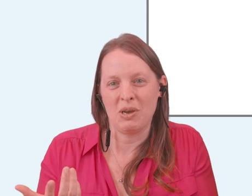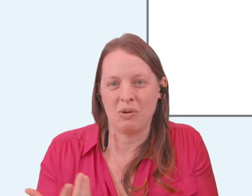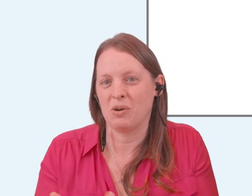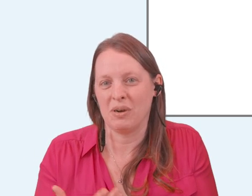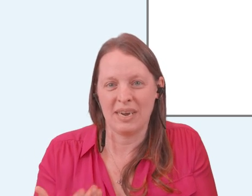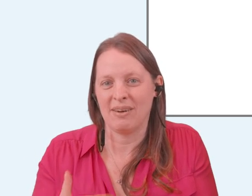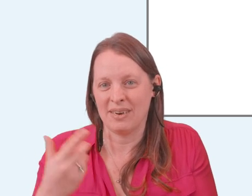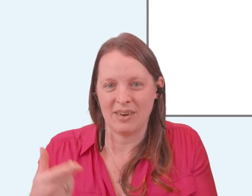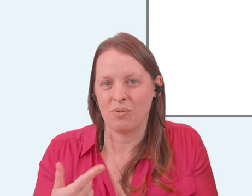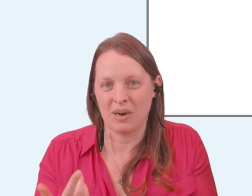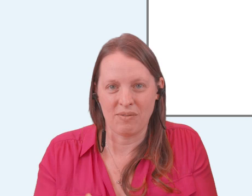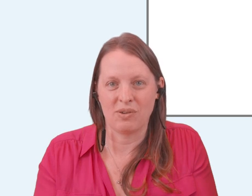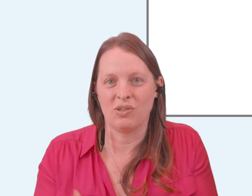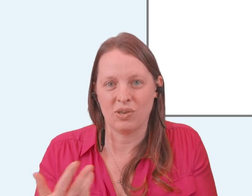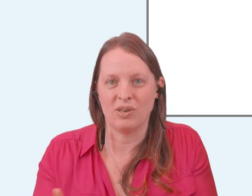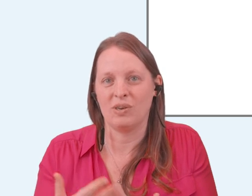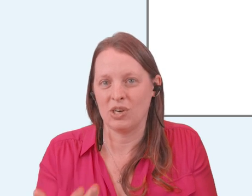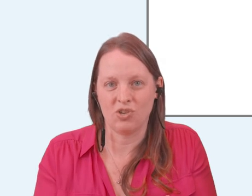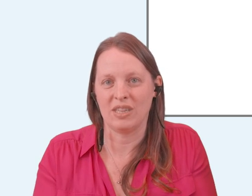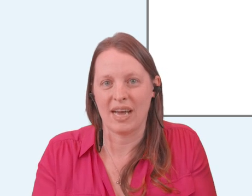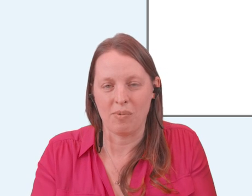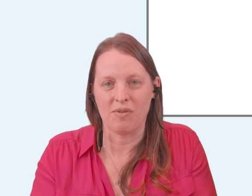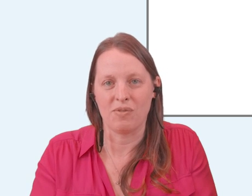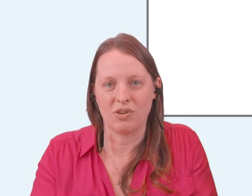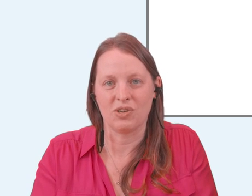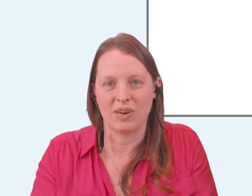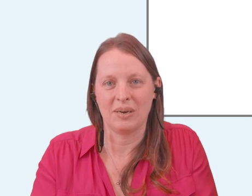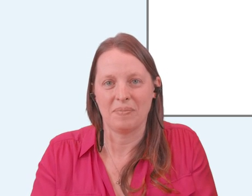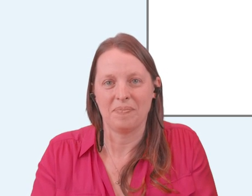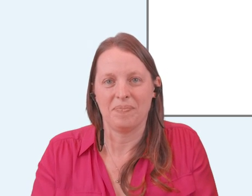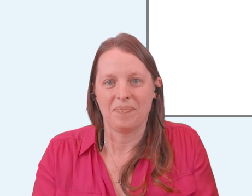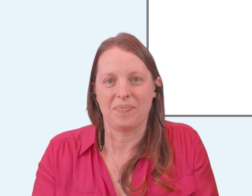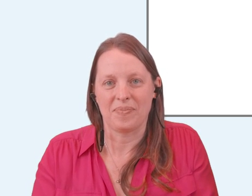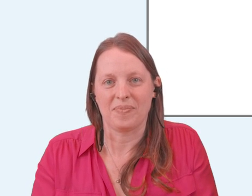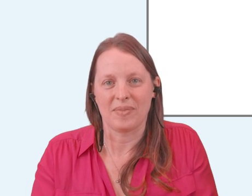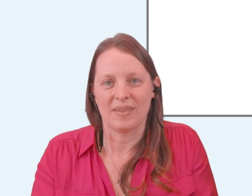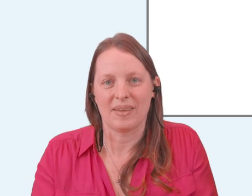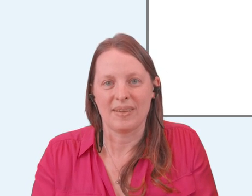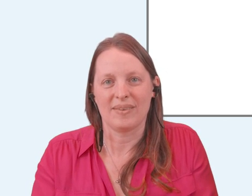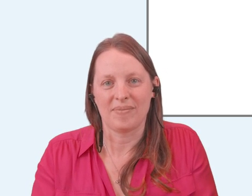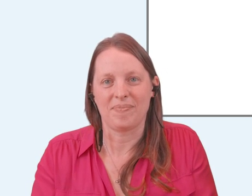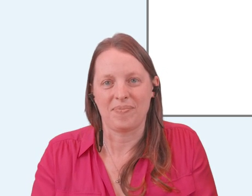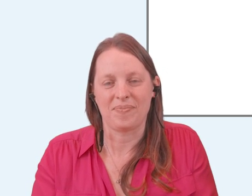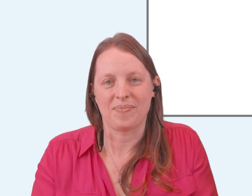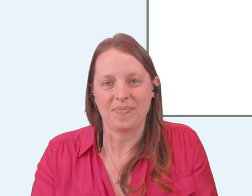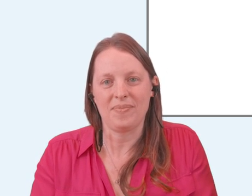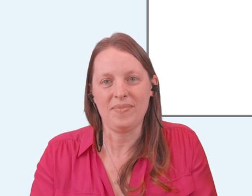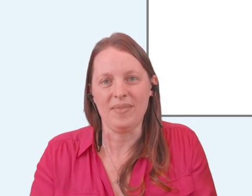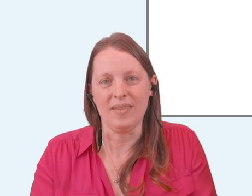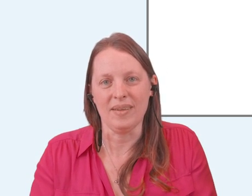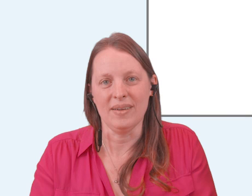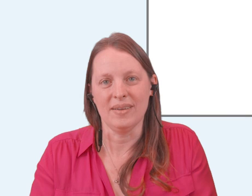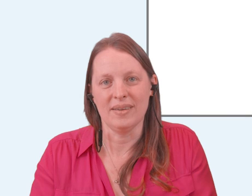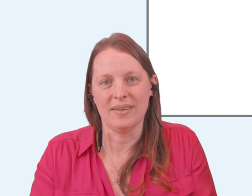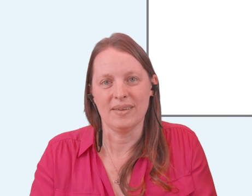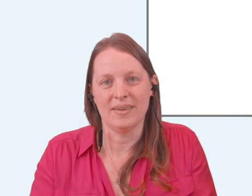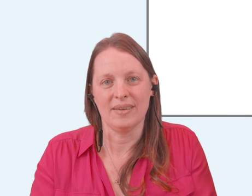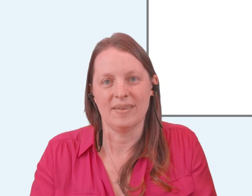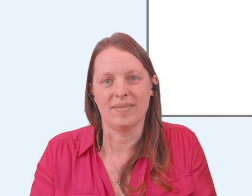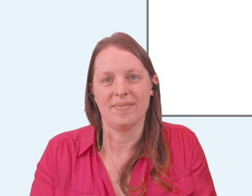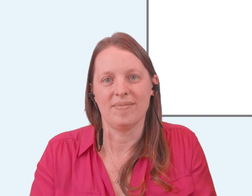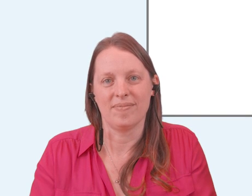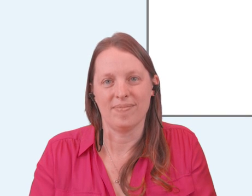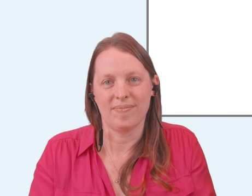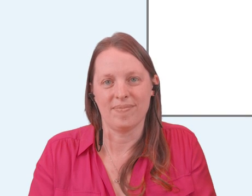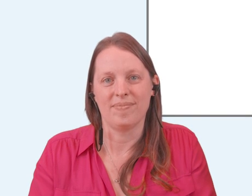more maybe otoconia out in it or whatever, and so you're going to treat that one Yes. first, right? Yeah. It depends on the side of the otoconia, the number